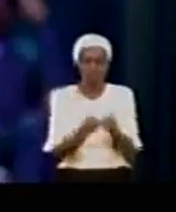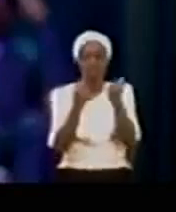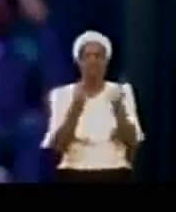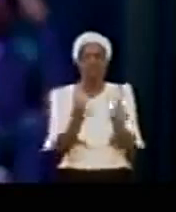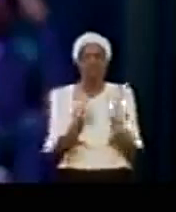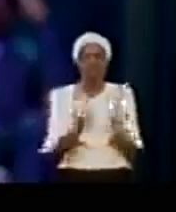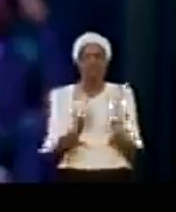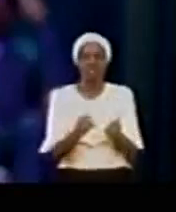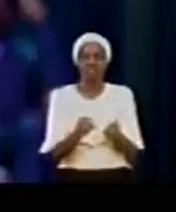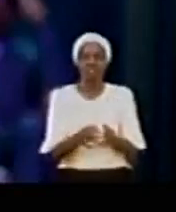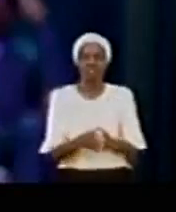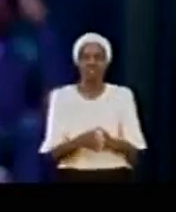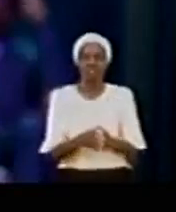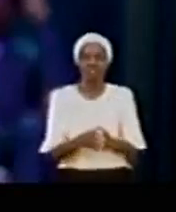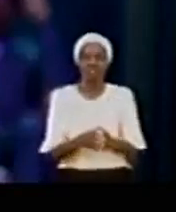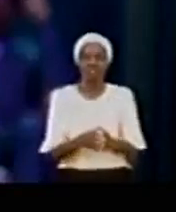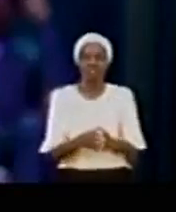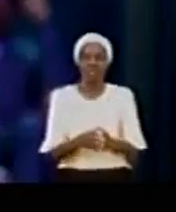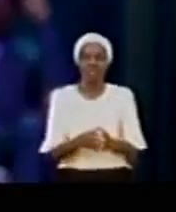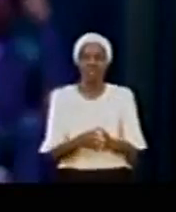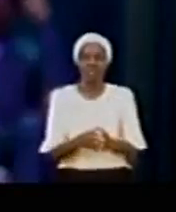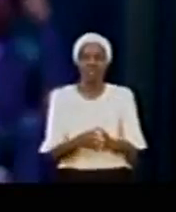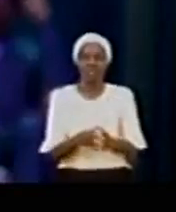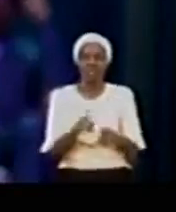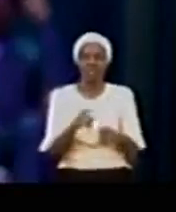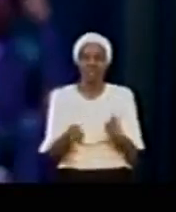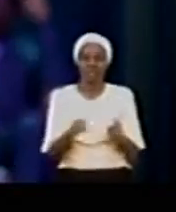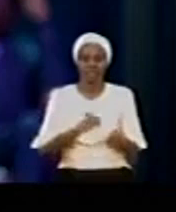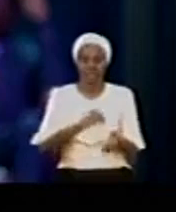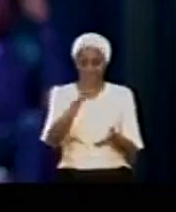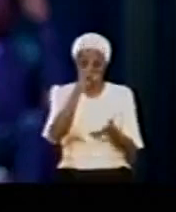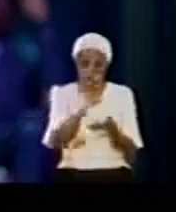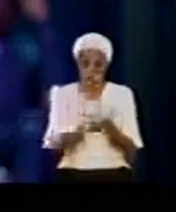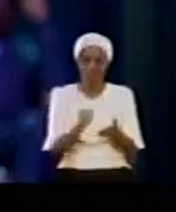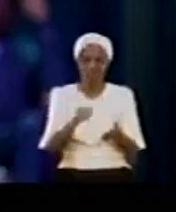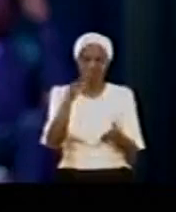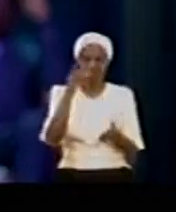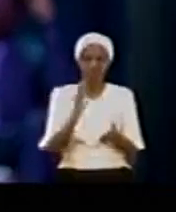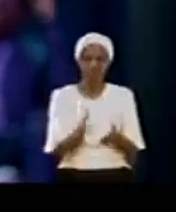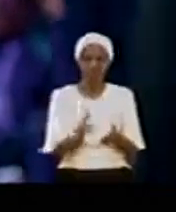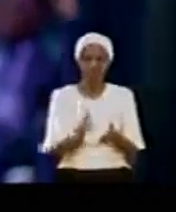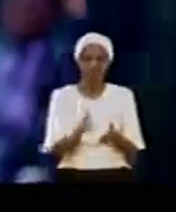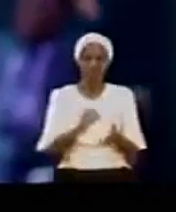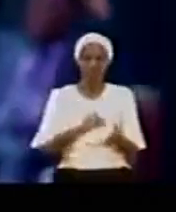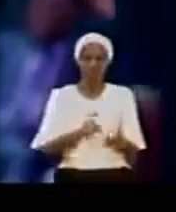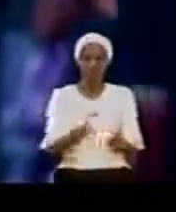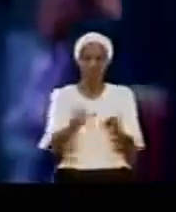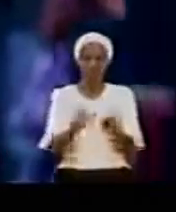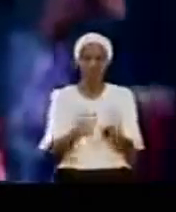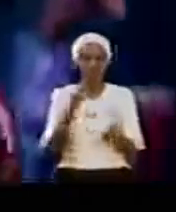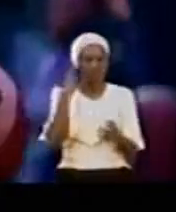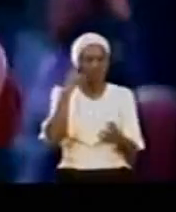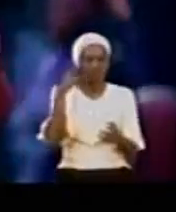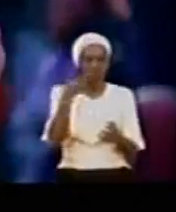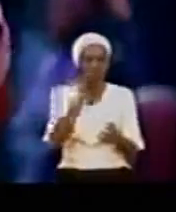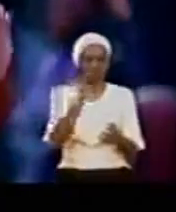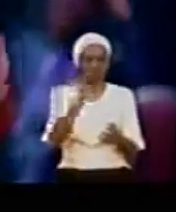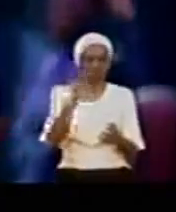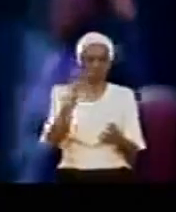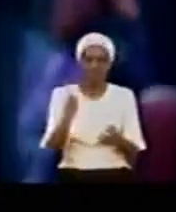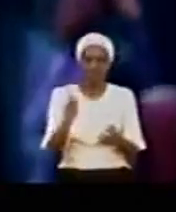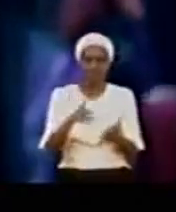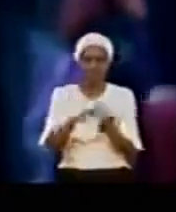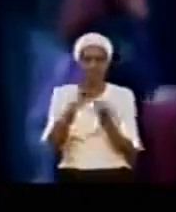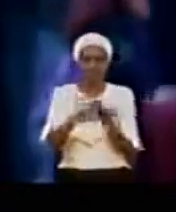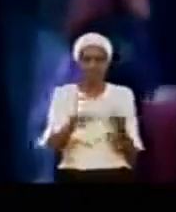God. When I attend the GCK, they will say, check yourself after prayer. I will check. It's like the thing is still there. But after, during that